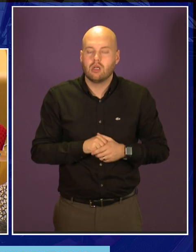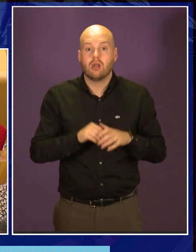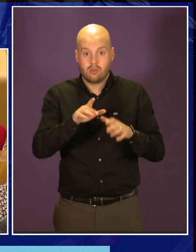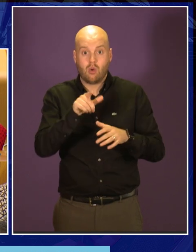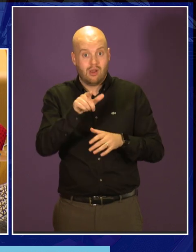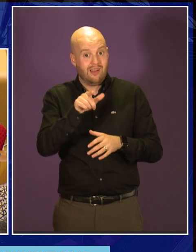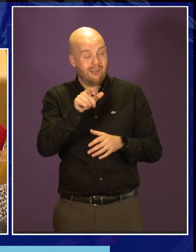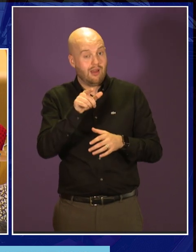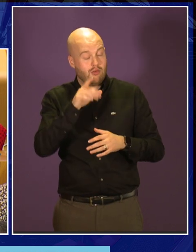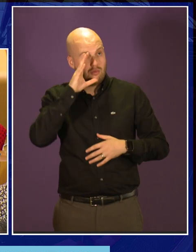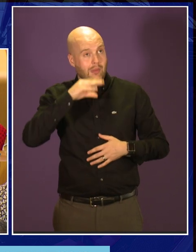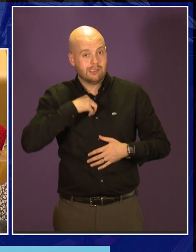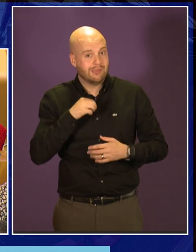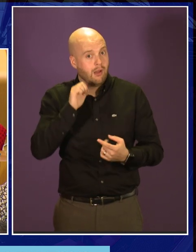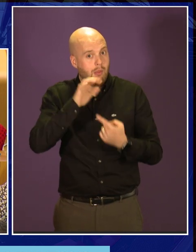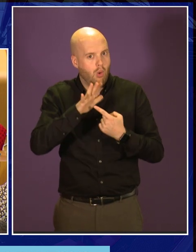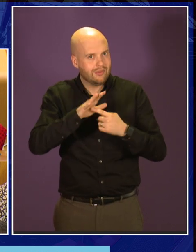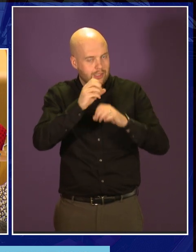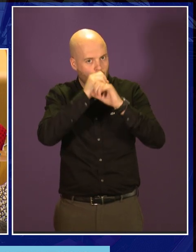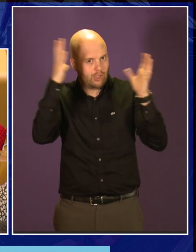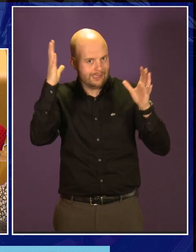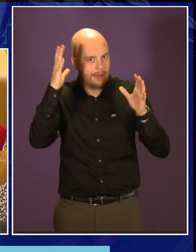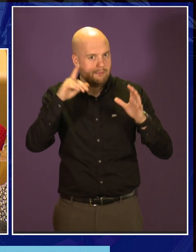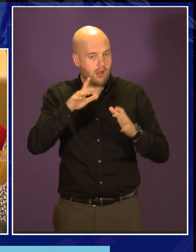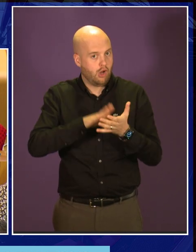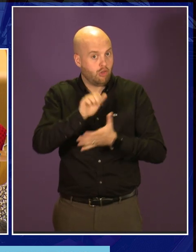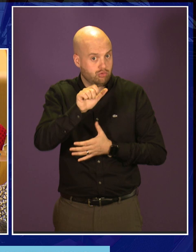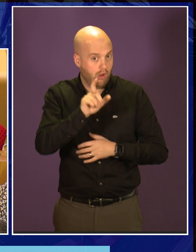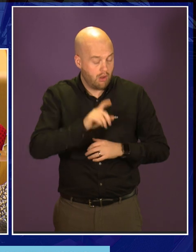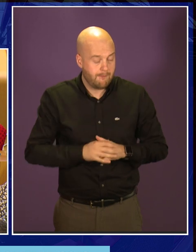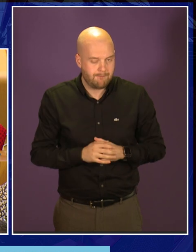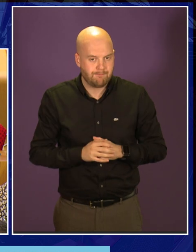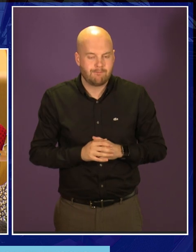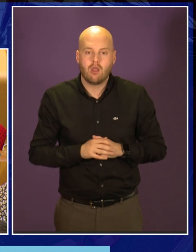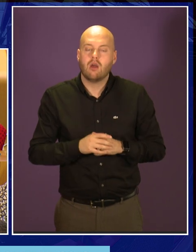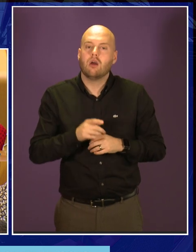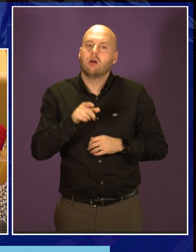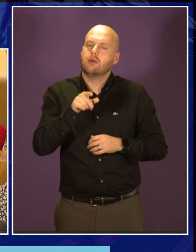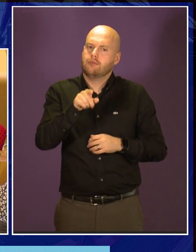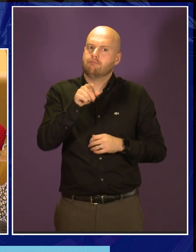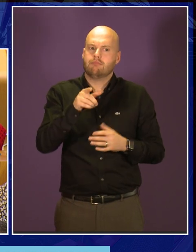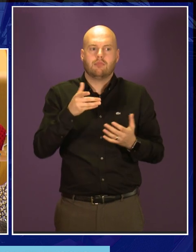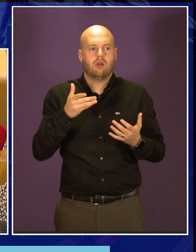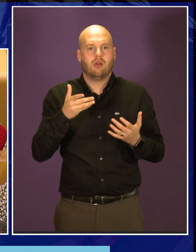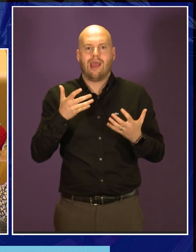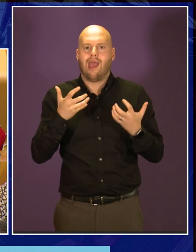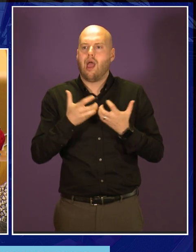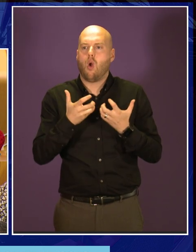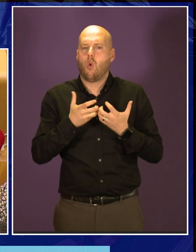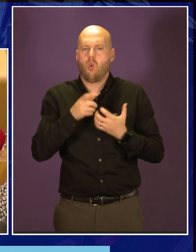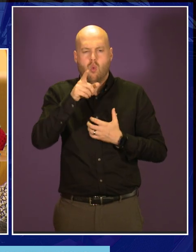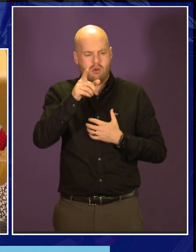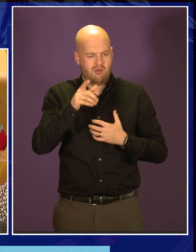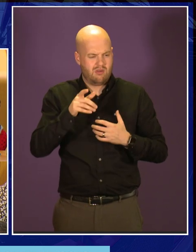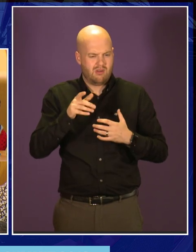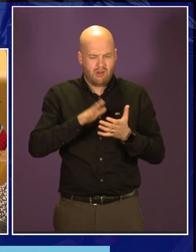important concept of investment in culture. Now, in terms of looking at how do we see all of these